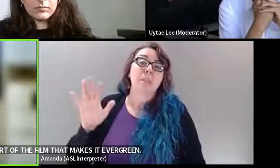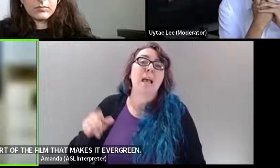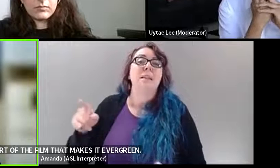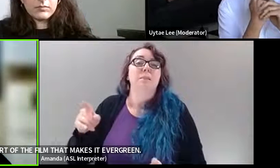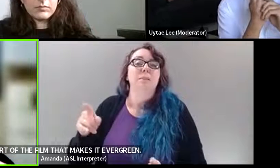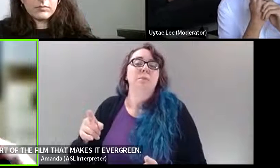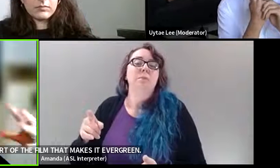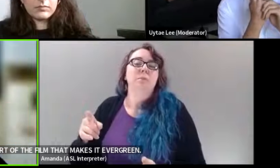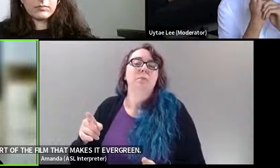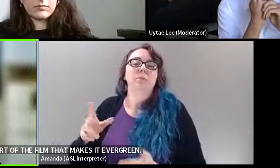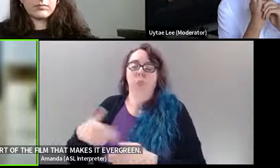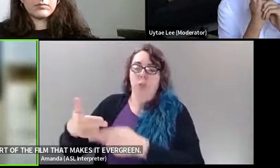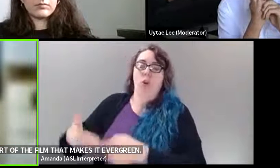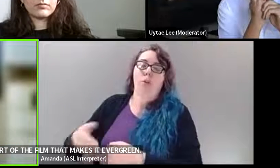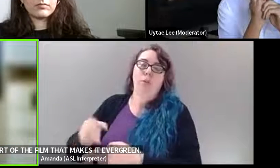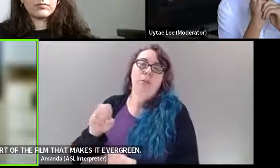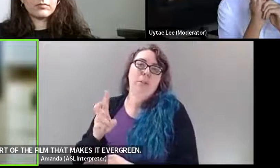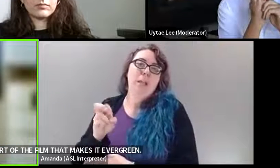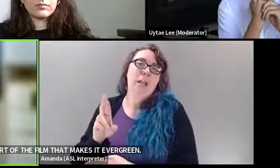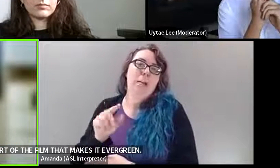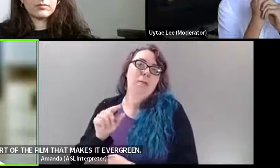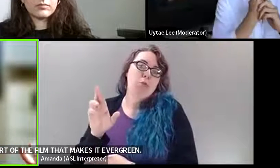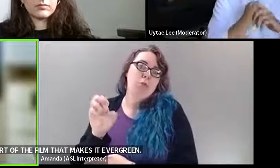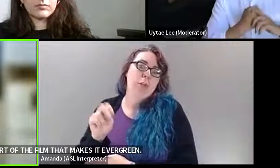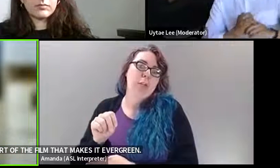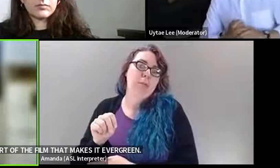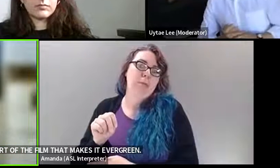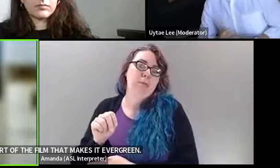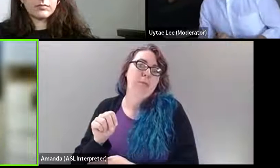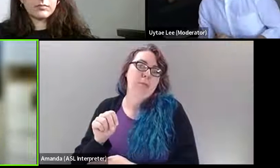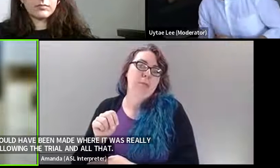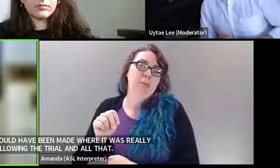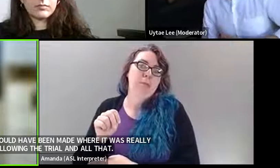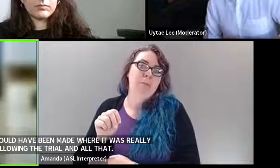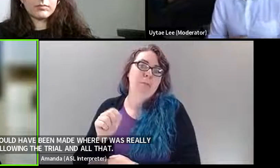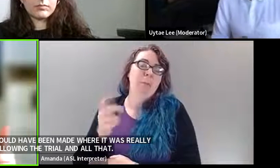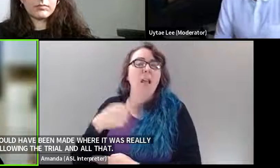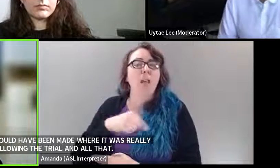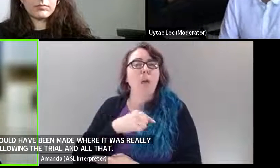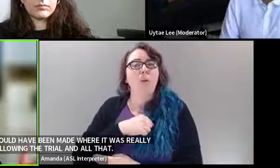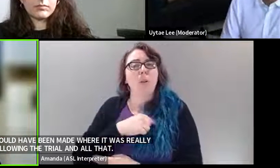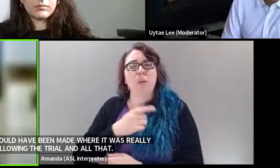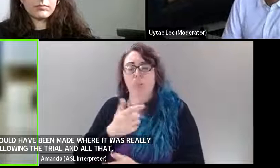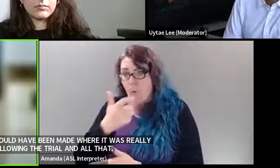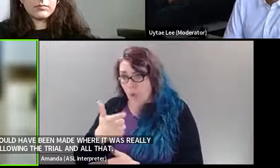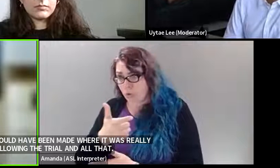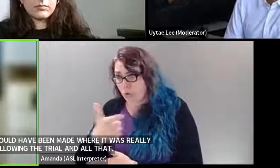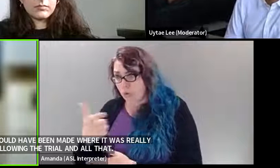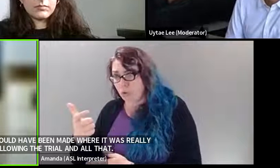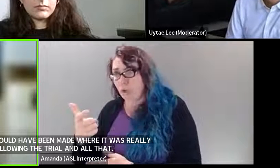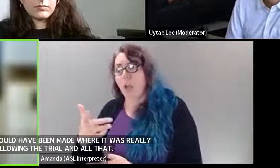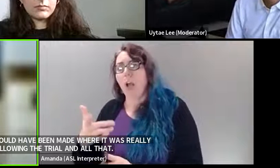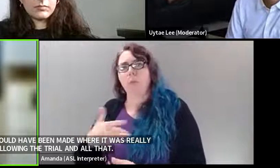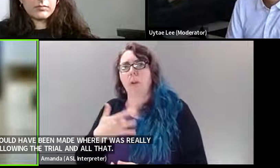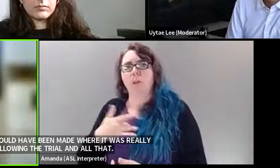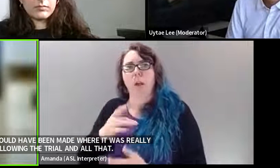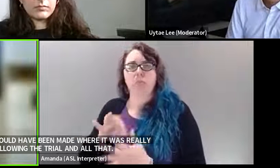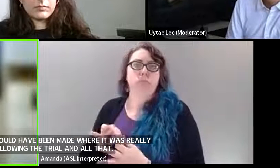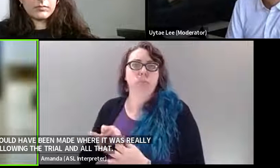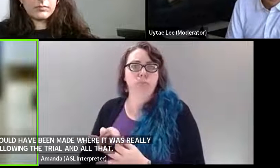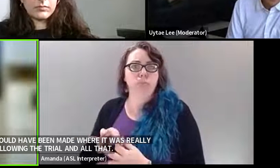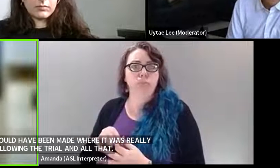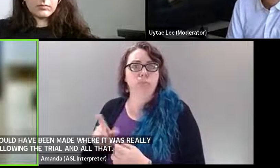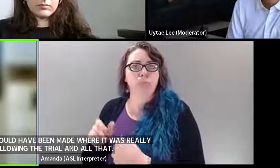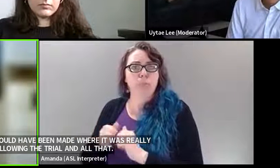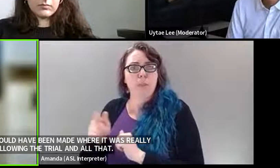that didn't kind of touch on those bigger themes and didn't make us feel the story in a way that kind of echoes through time. And that's something